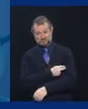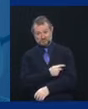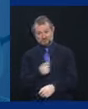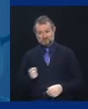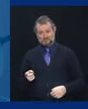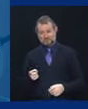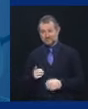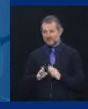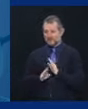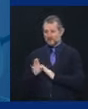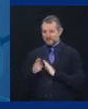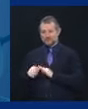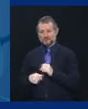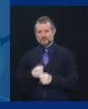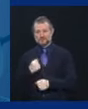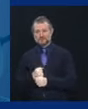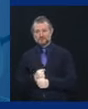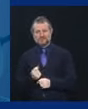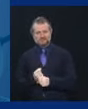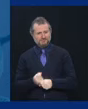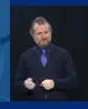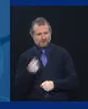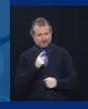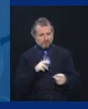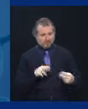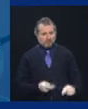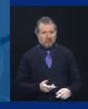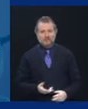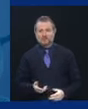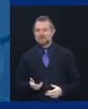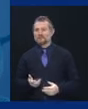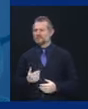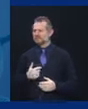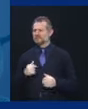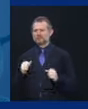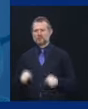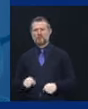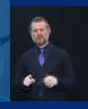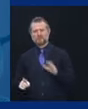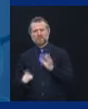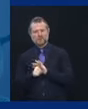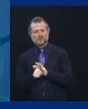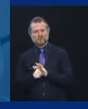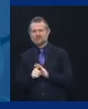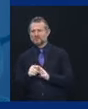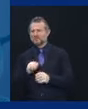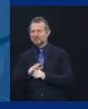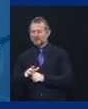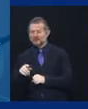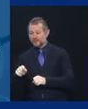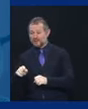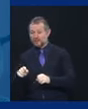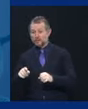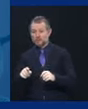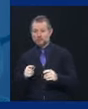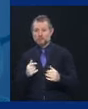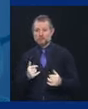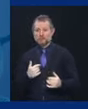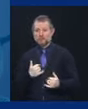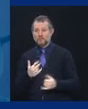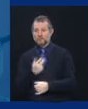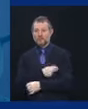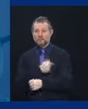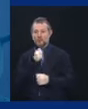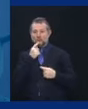There could be a strain that requires a new vaccine. That's a possibility. And we've done so much vaccine